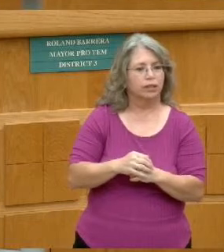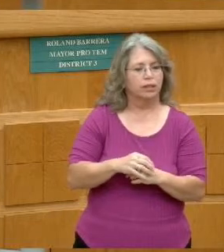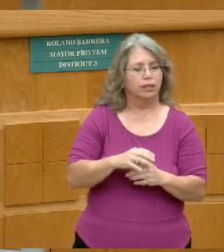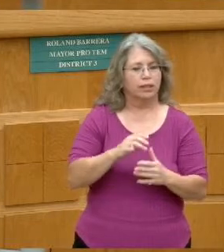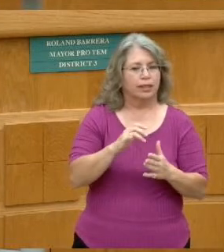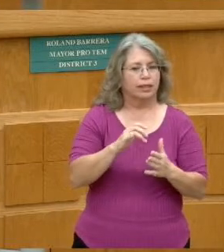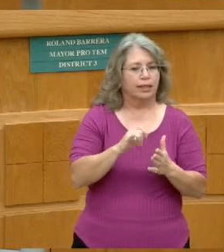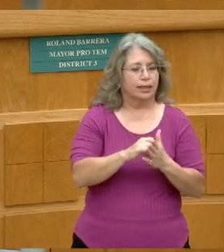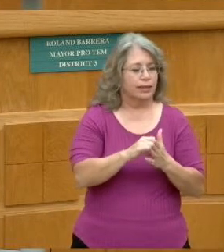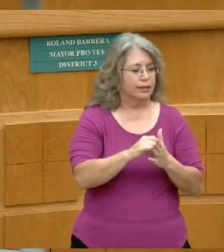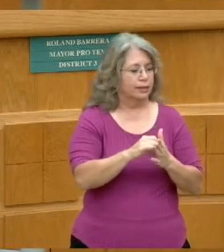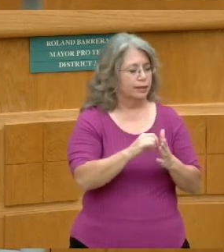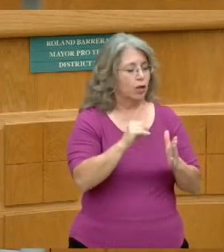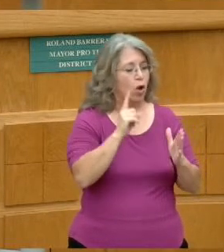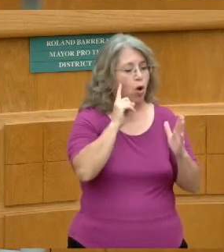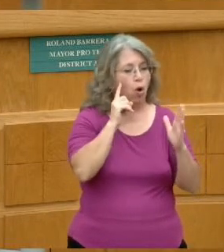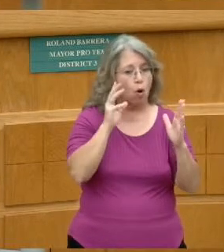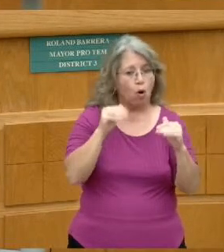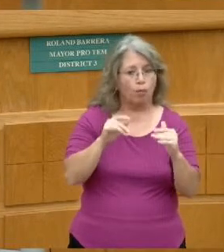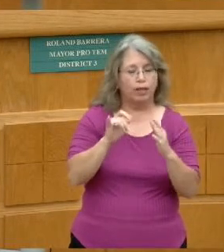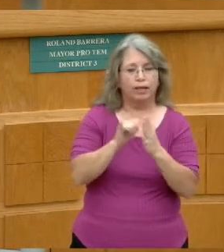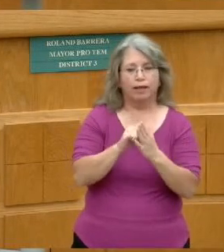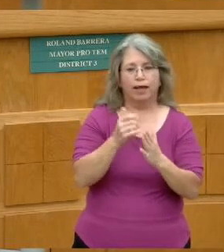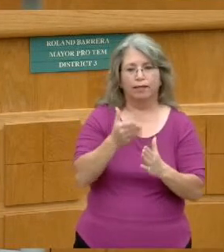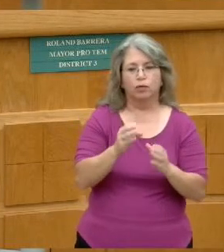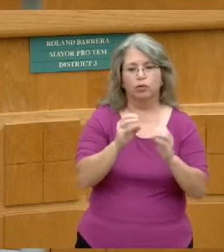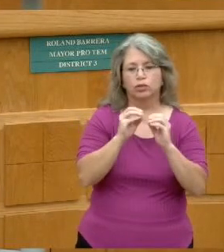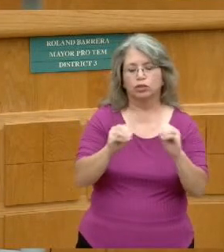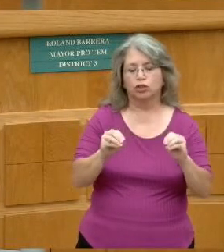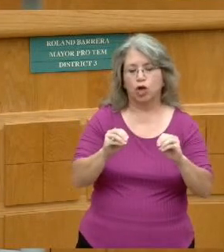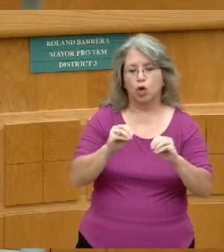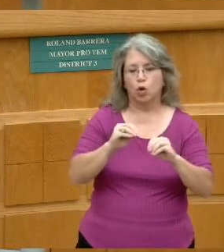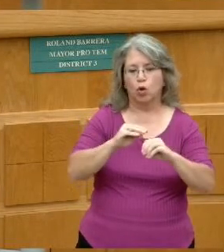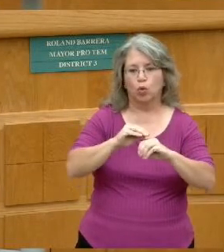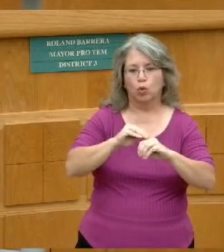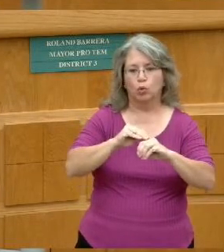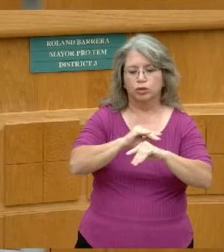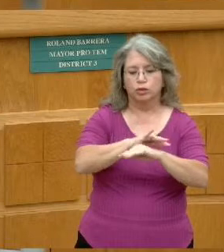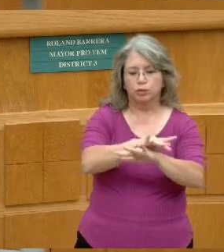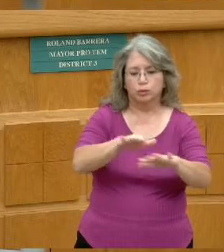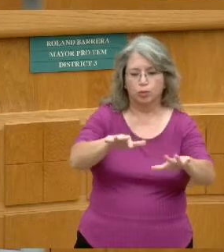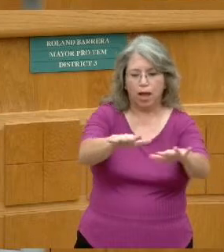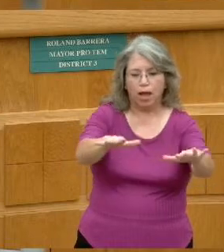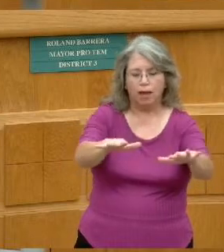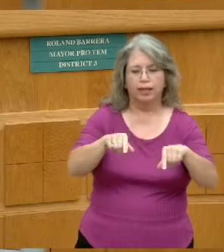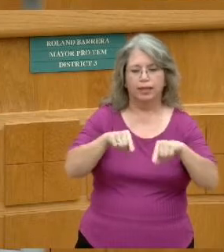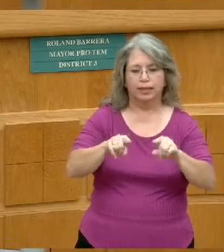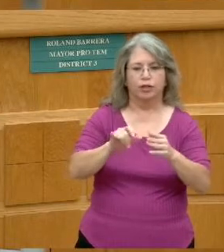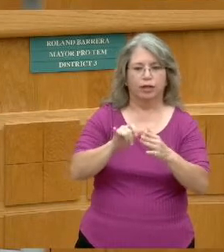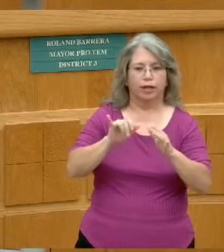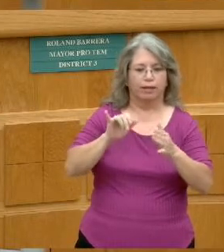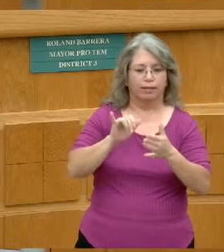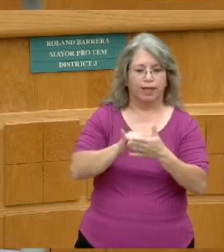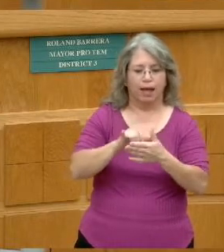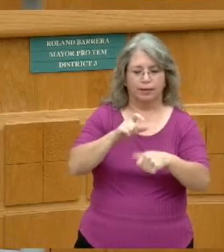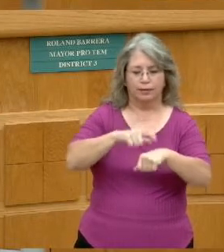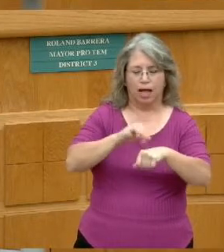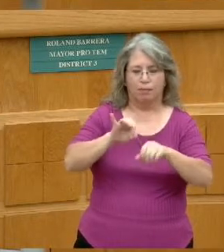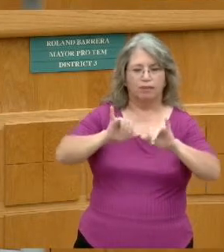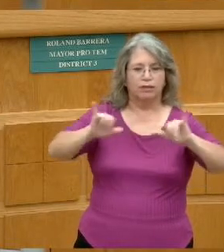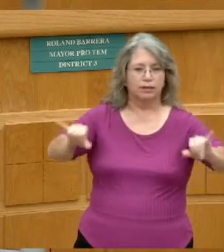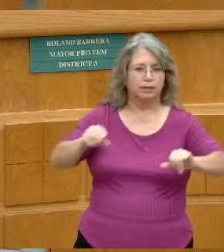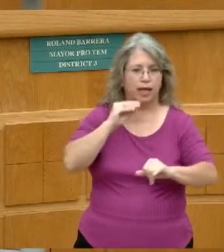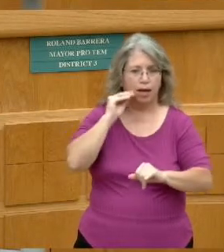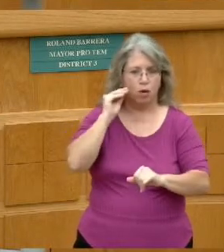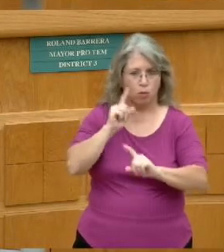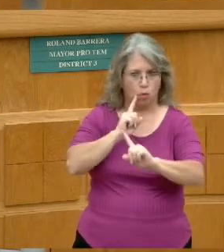transmission rate during the stay at home right now. And next week we're going to update that. But for right now, we're going to keep it where it's very optimistic, where it's saying, okay,